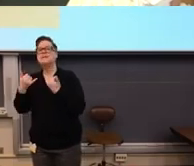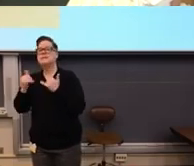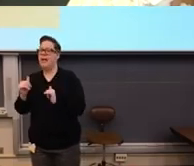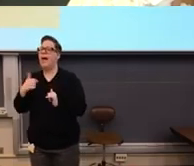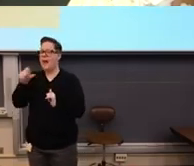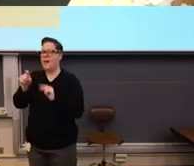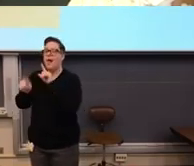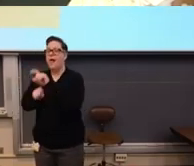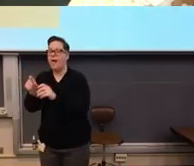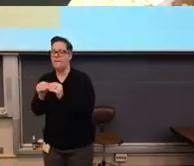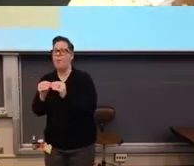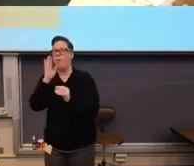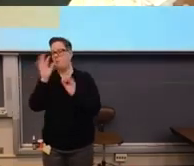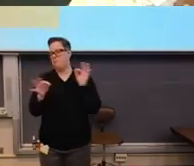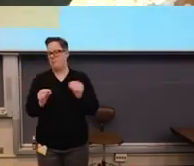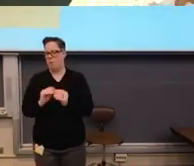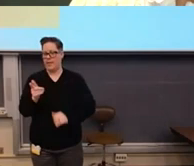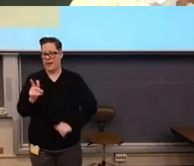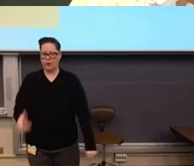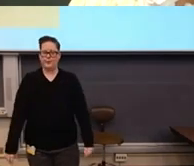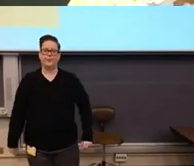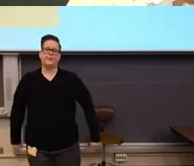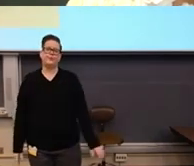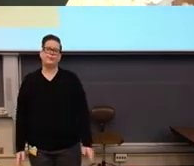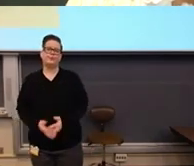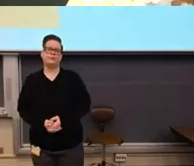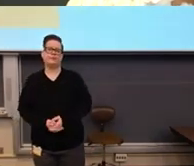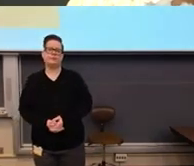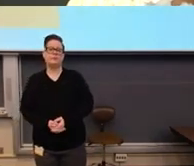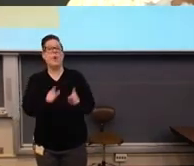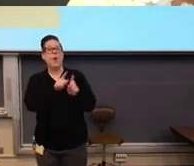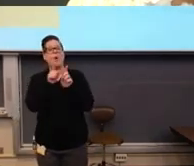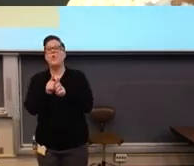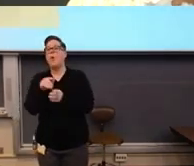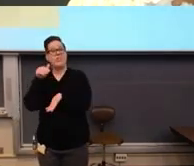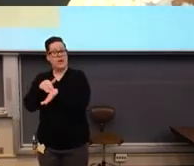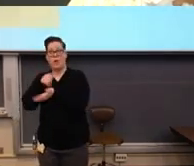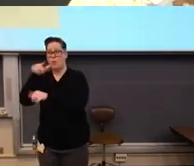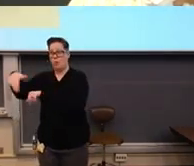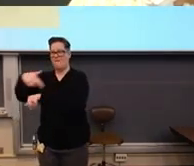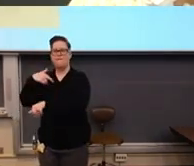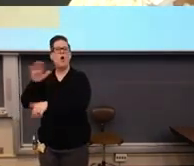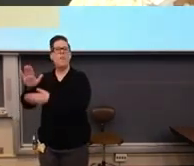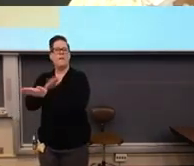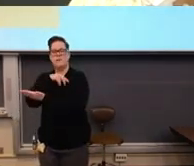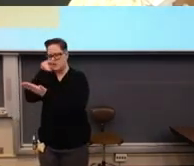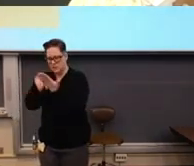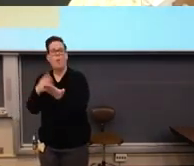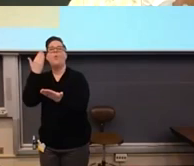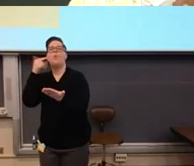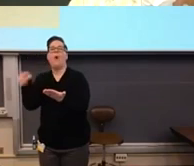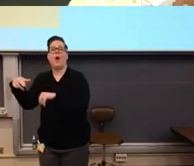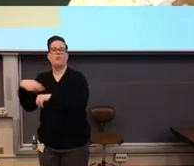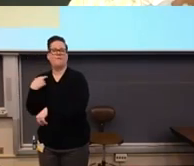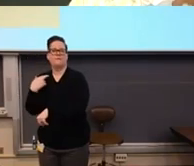and I'll work through some of that with you. I look at the referring physician documentation. Why is the patient coming? Why have they been referred to